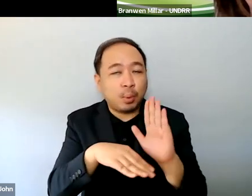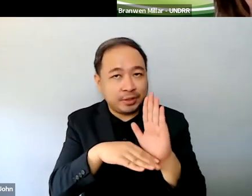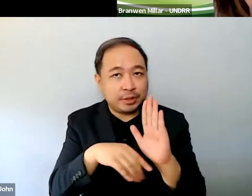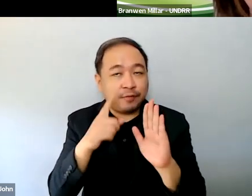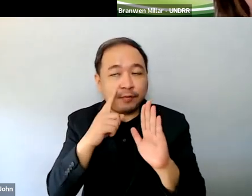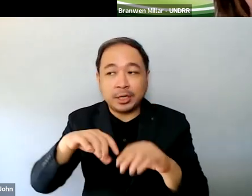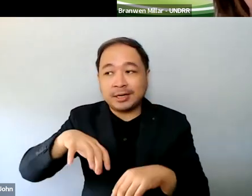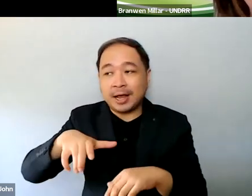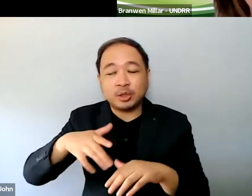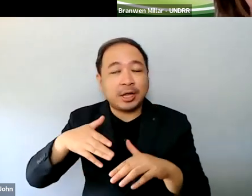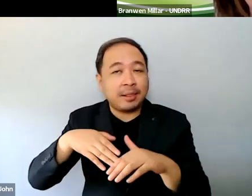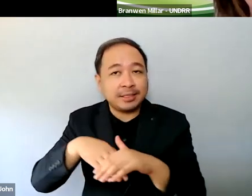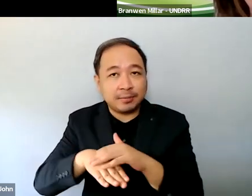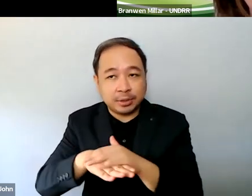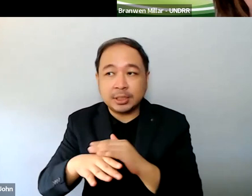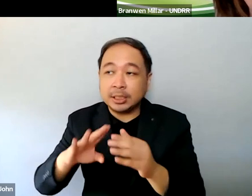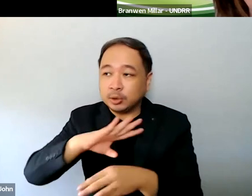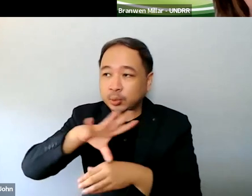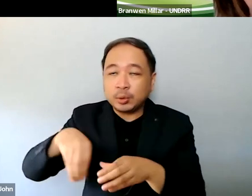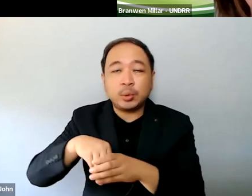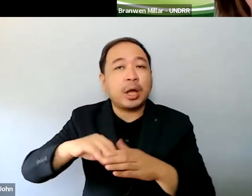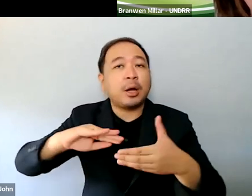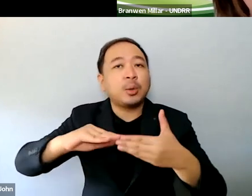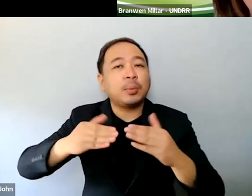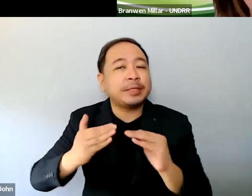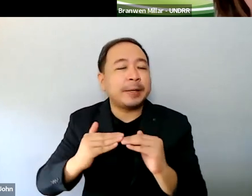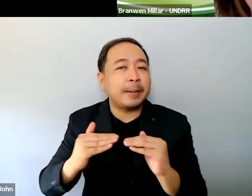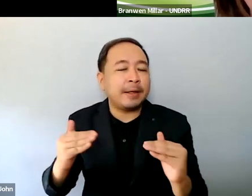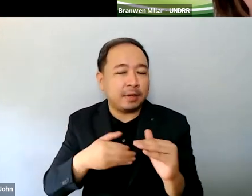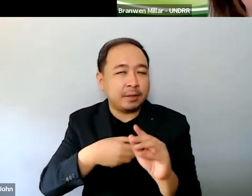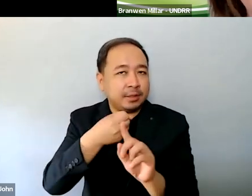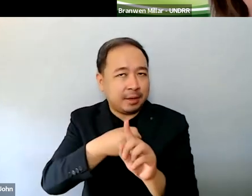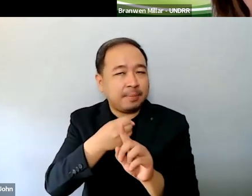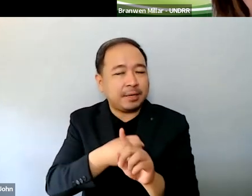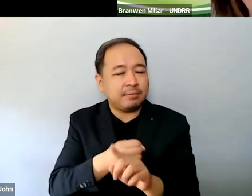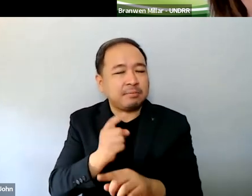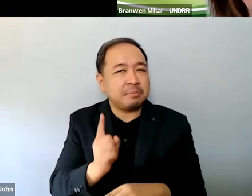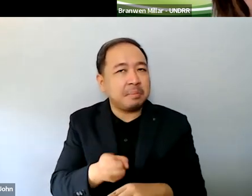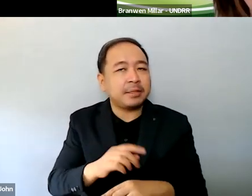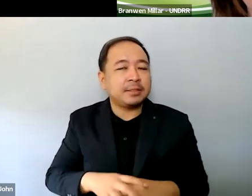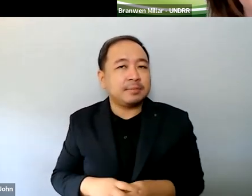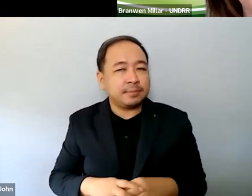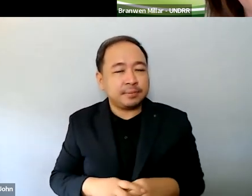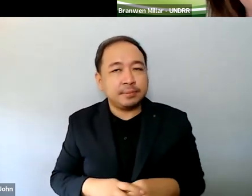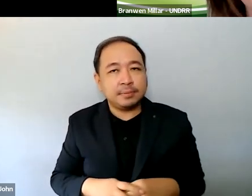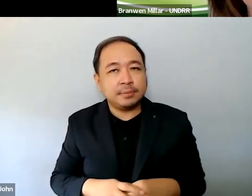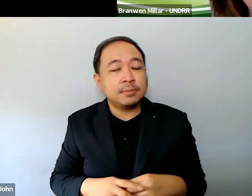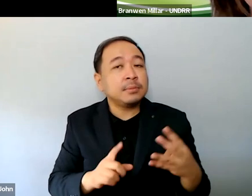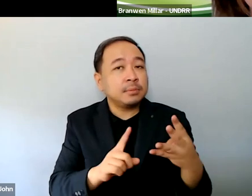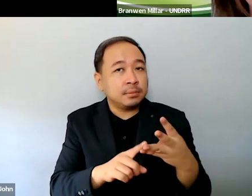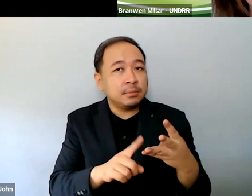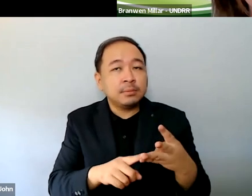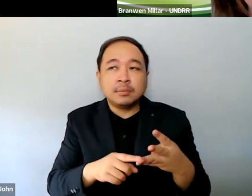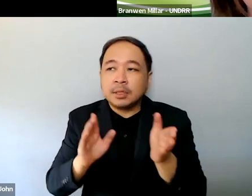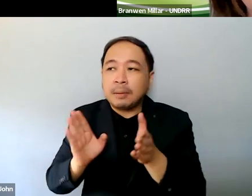toolkits, including grassroots level education campaigns, are also to be included. A 4th point, make it mandatory to have a plan of